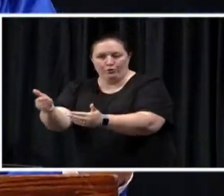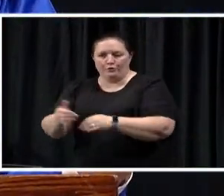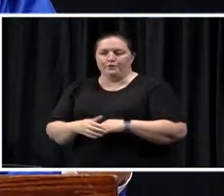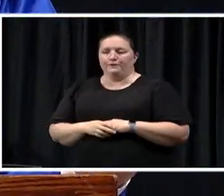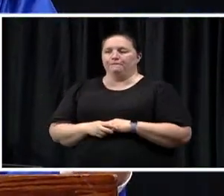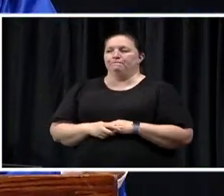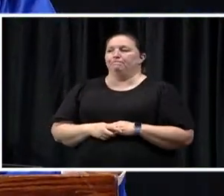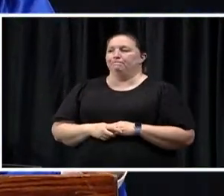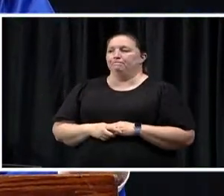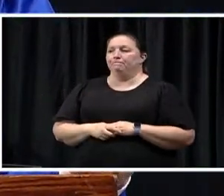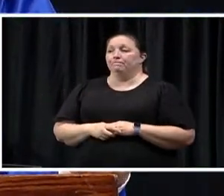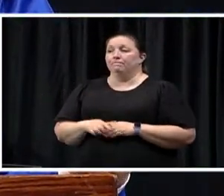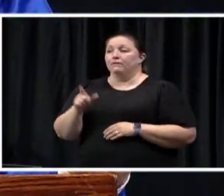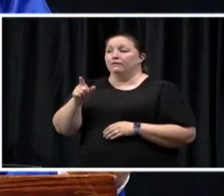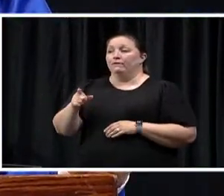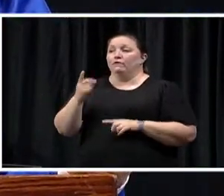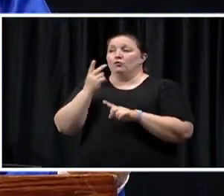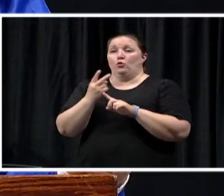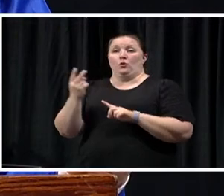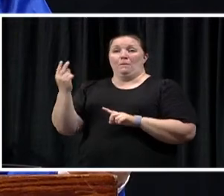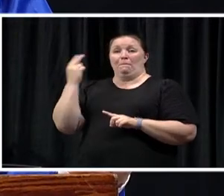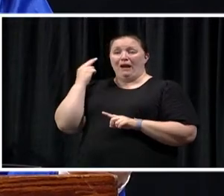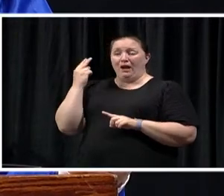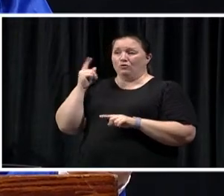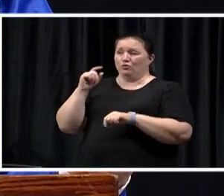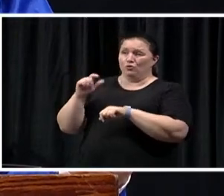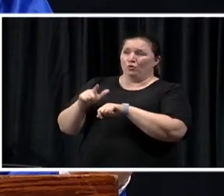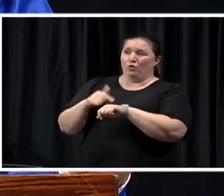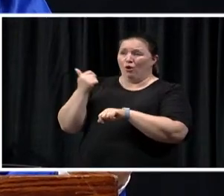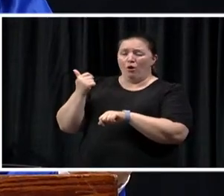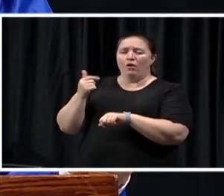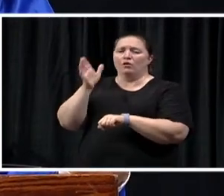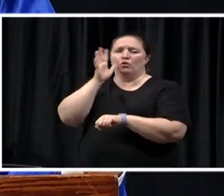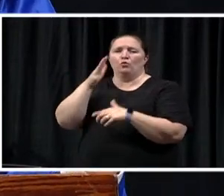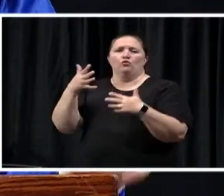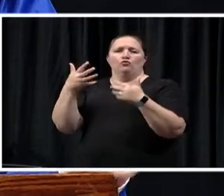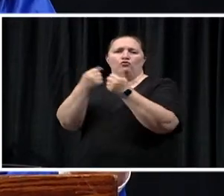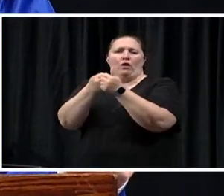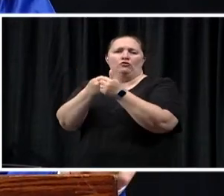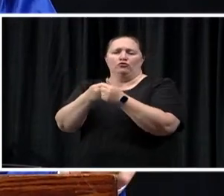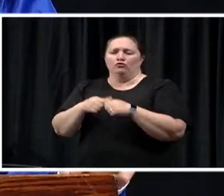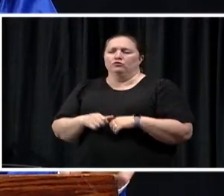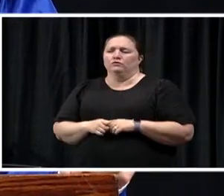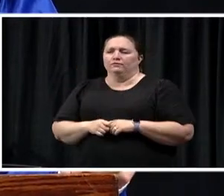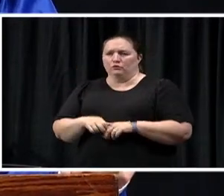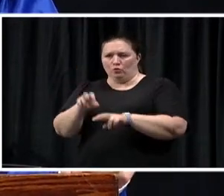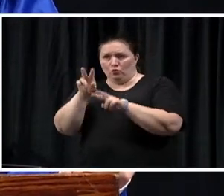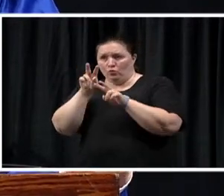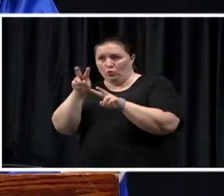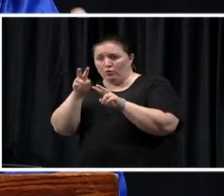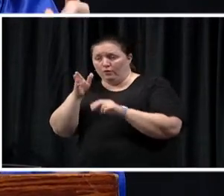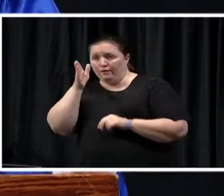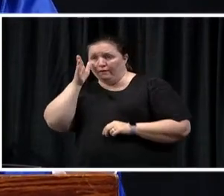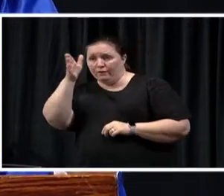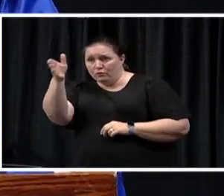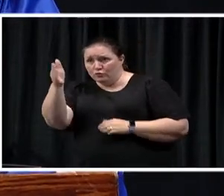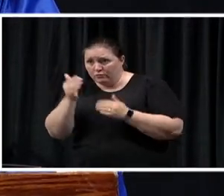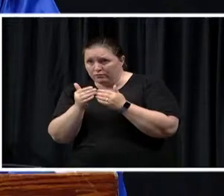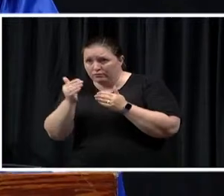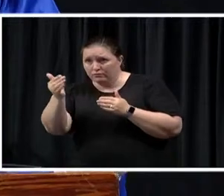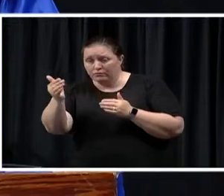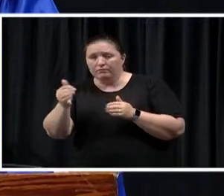forward. If you look back in the rear view too long, you're going to crash. So keep those eyes on the road in front of you and